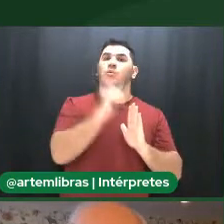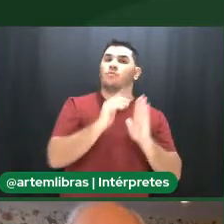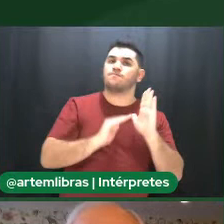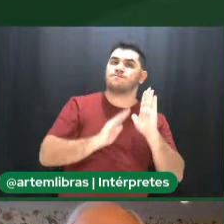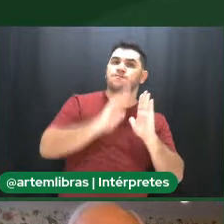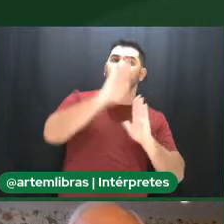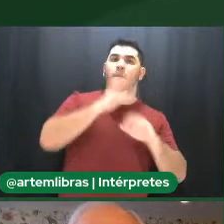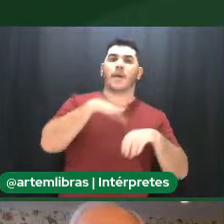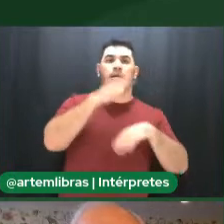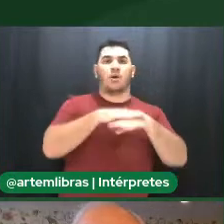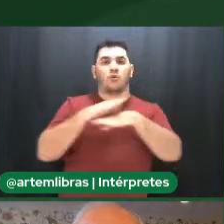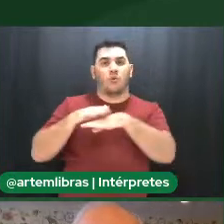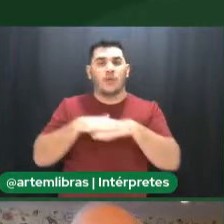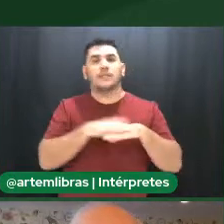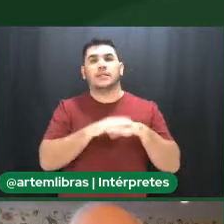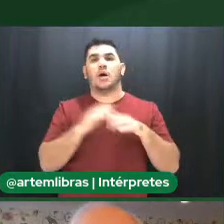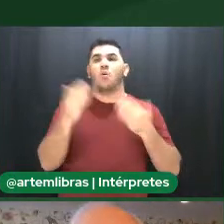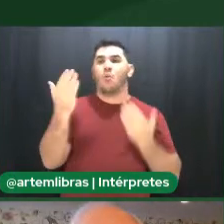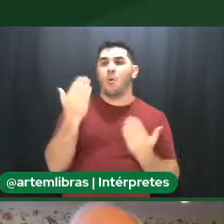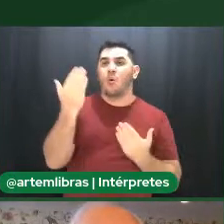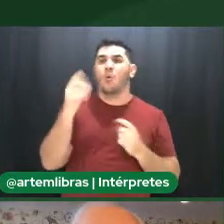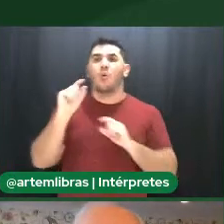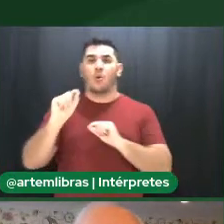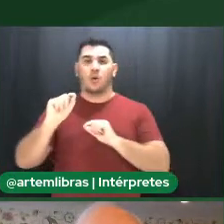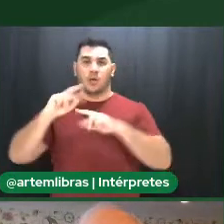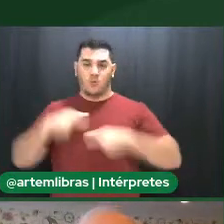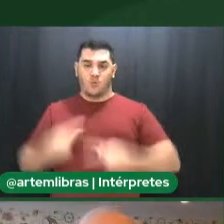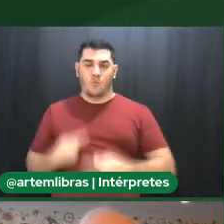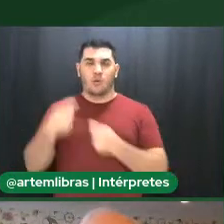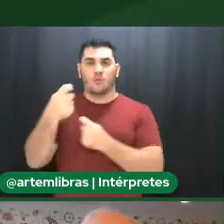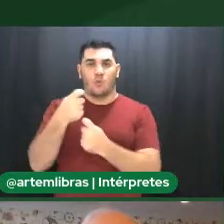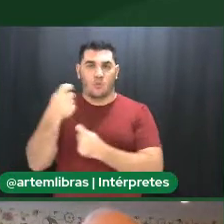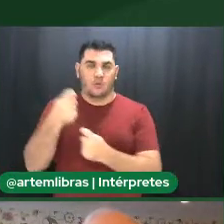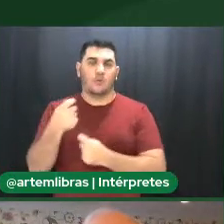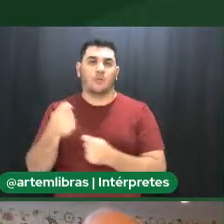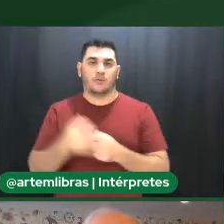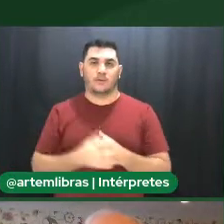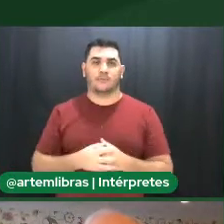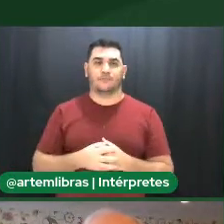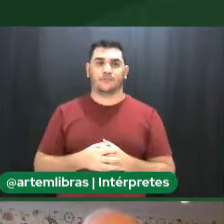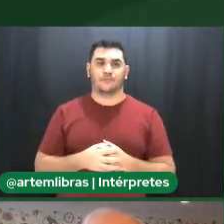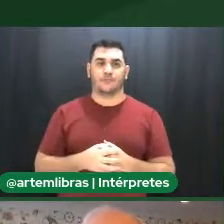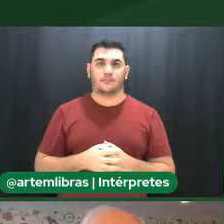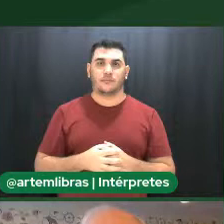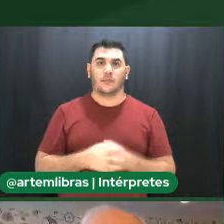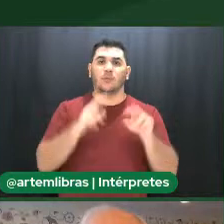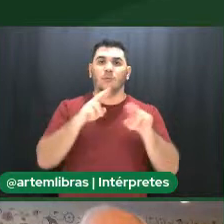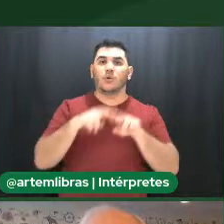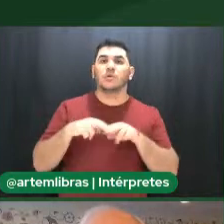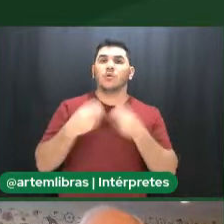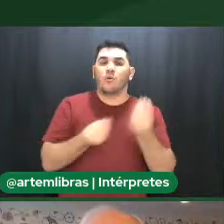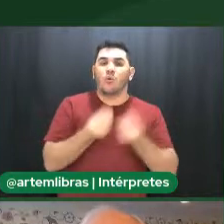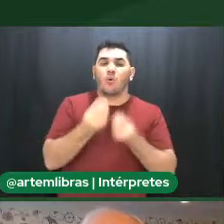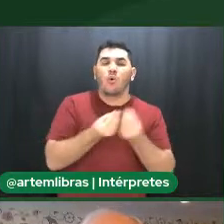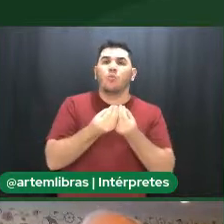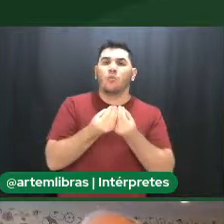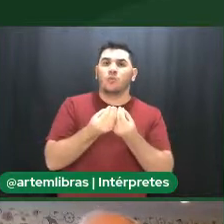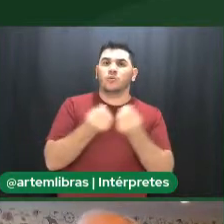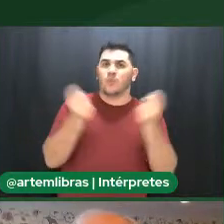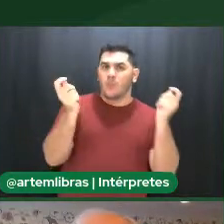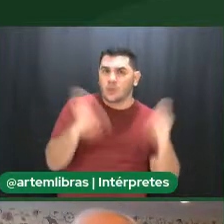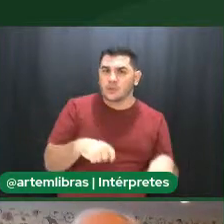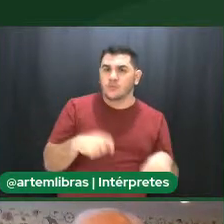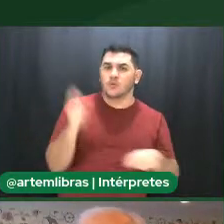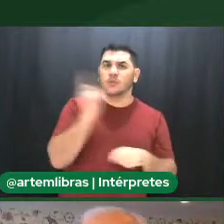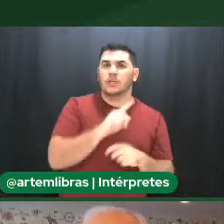bit of a puzzle to me. What did I mean? How was it possible to increase automation? Tom